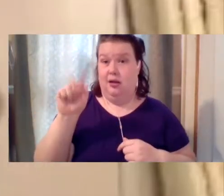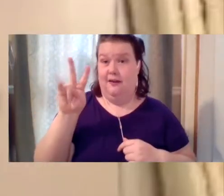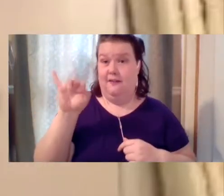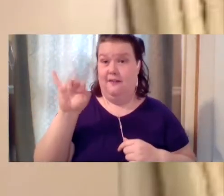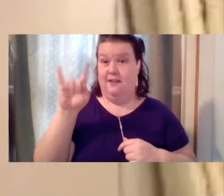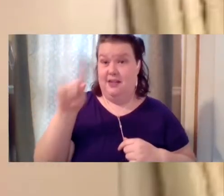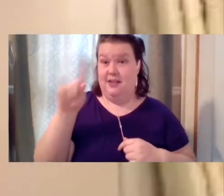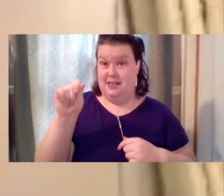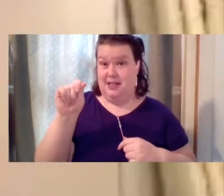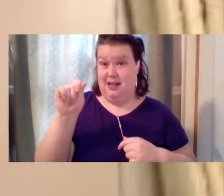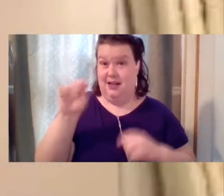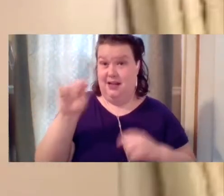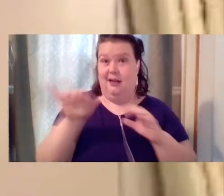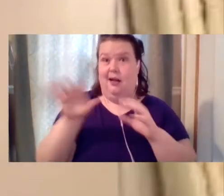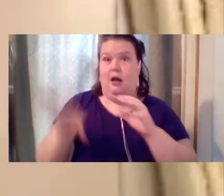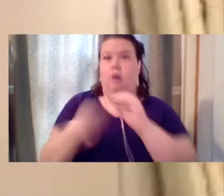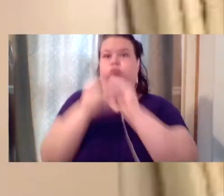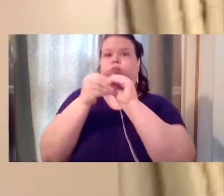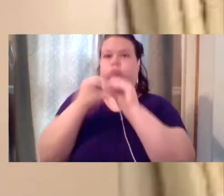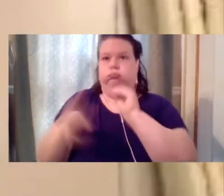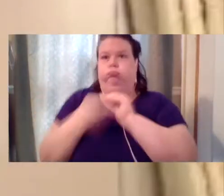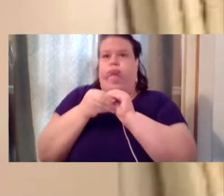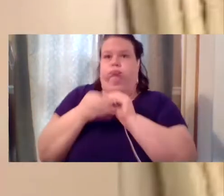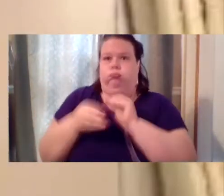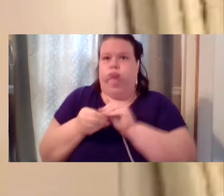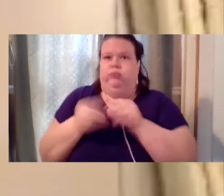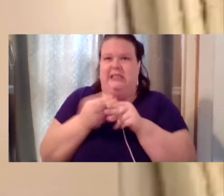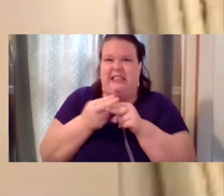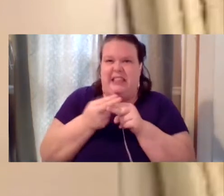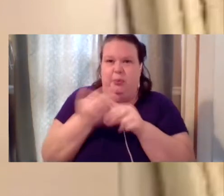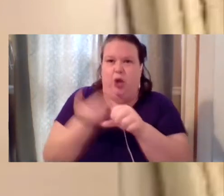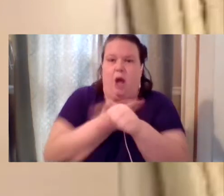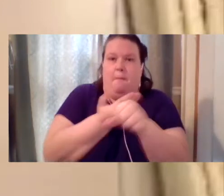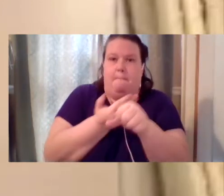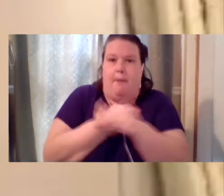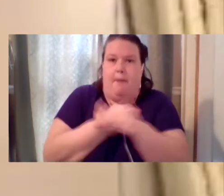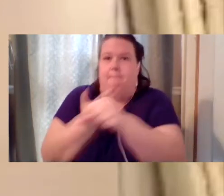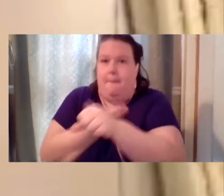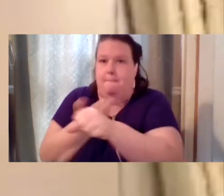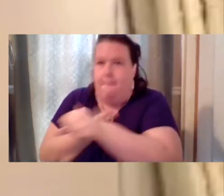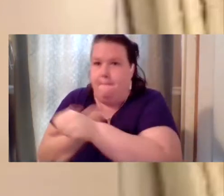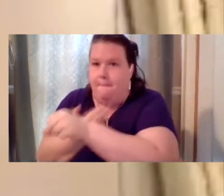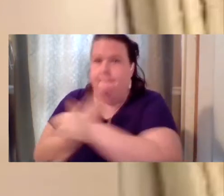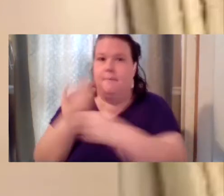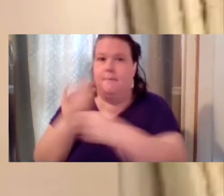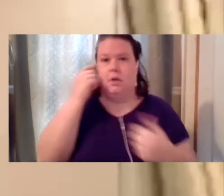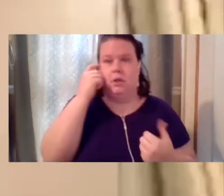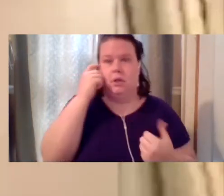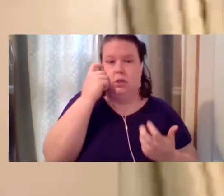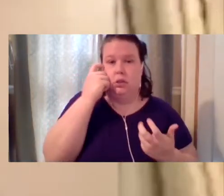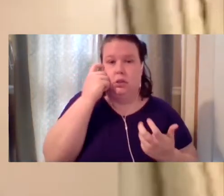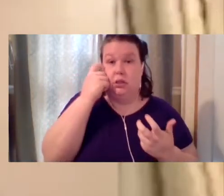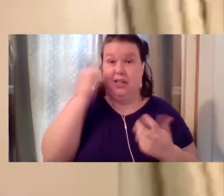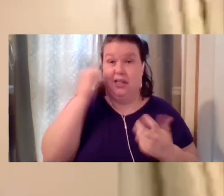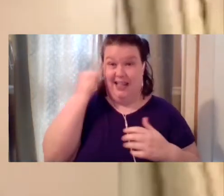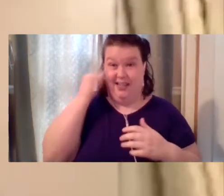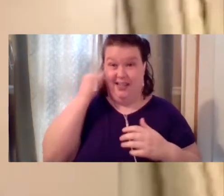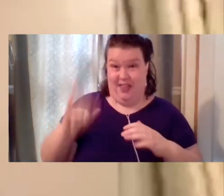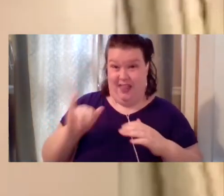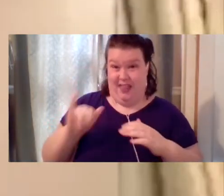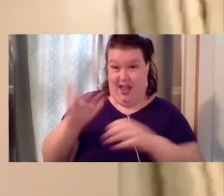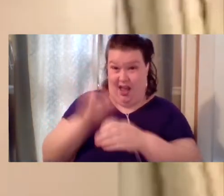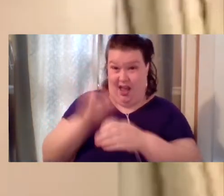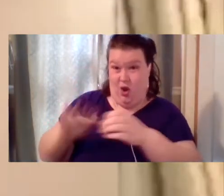patchwork quilt. It's just been added to and added to and if we could have two new facilities in that community, I think it would be great.